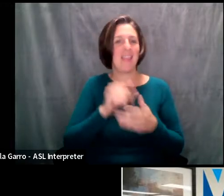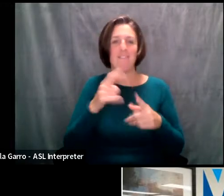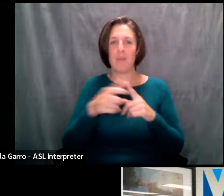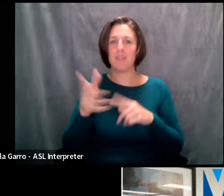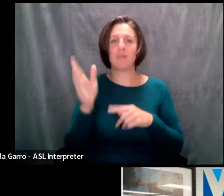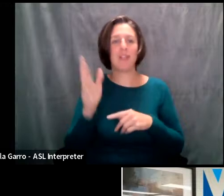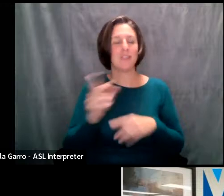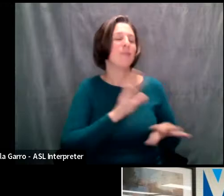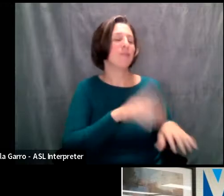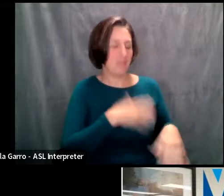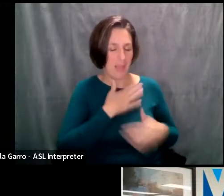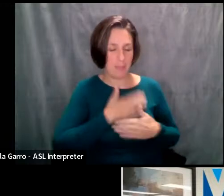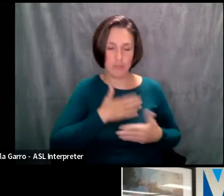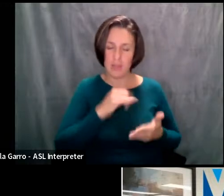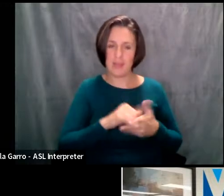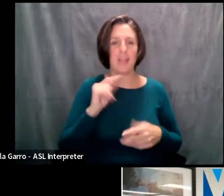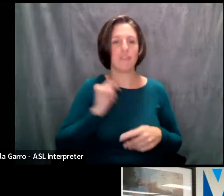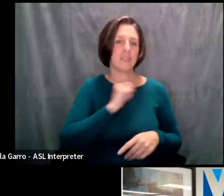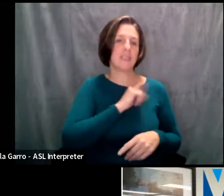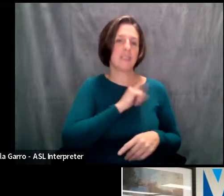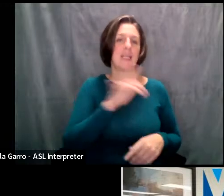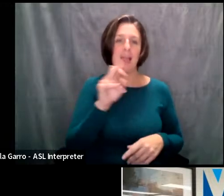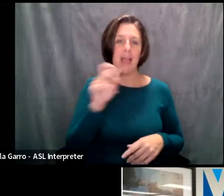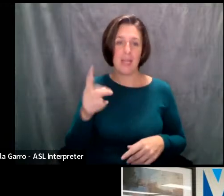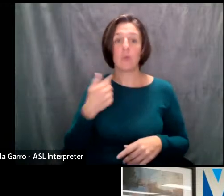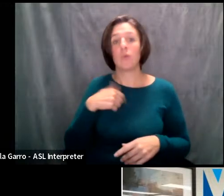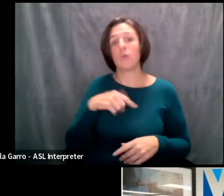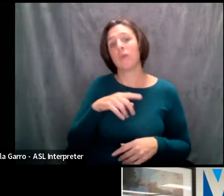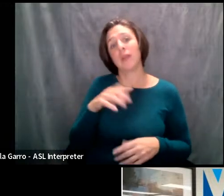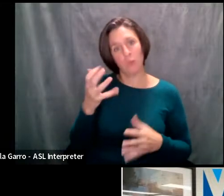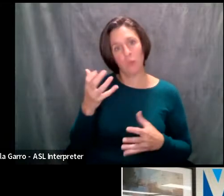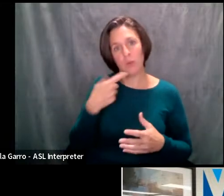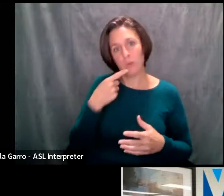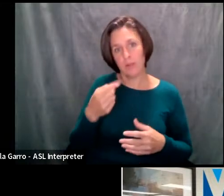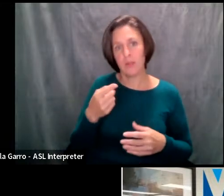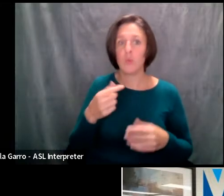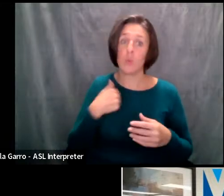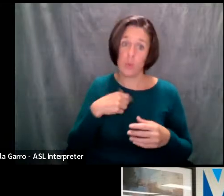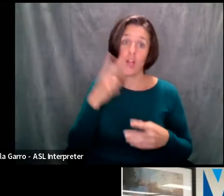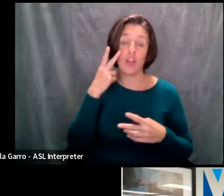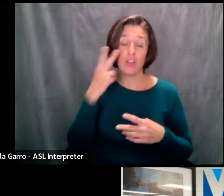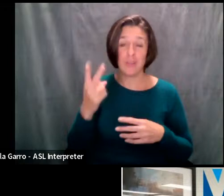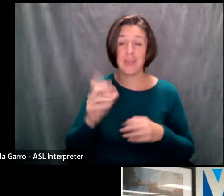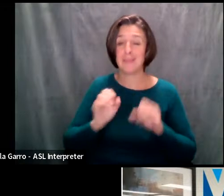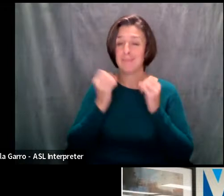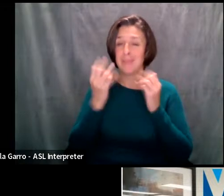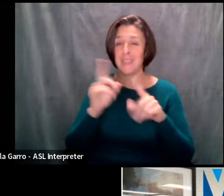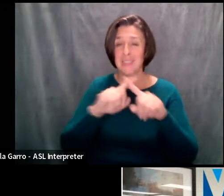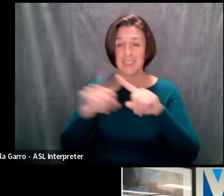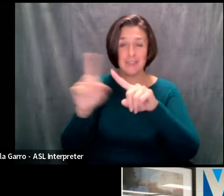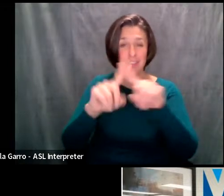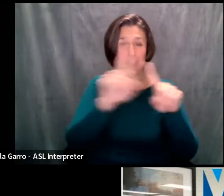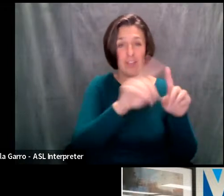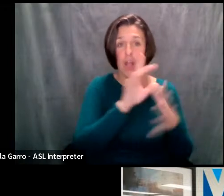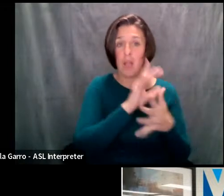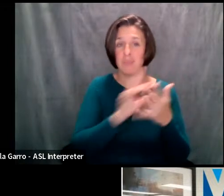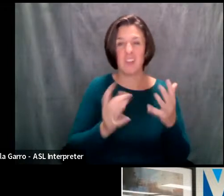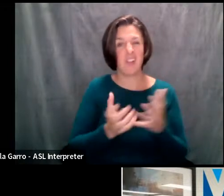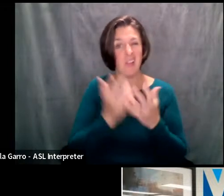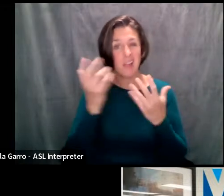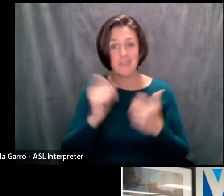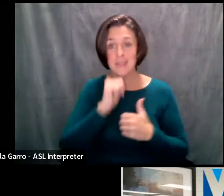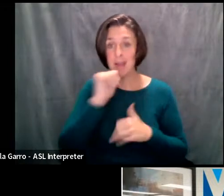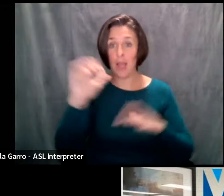Land. I do want to say, you know, we looked at obviously a ton of options. I see And that. there were I a do lot of see that. not great